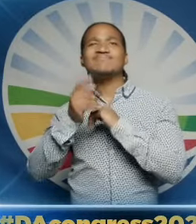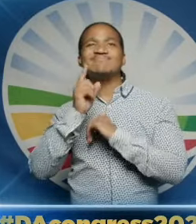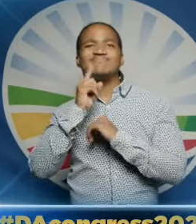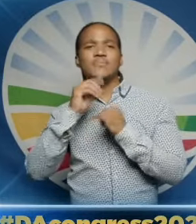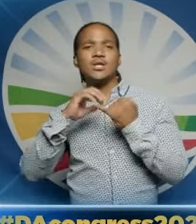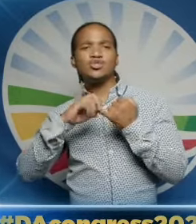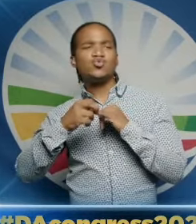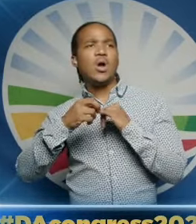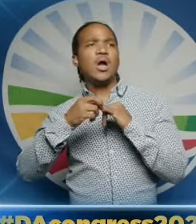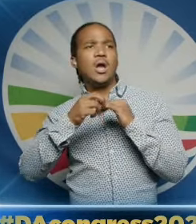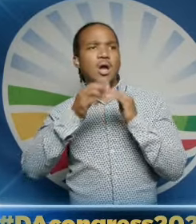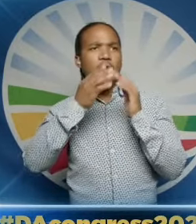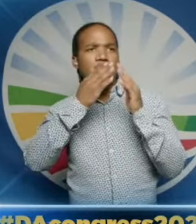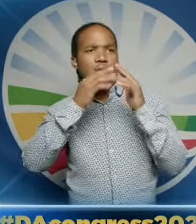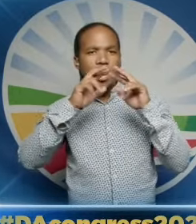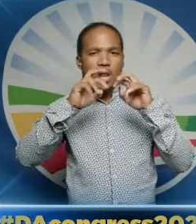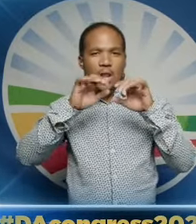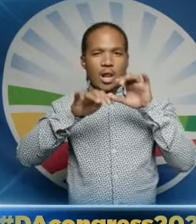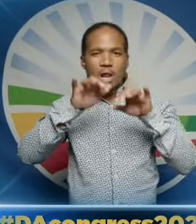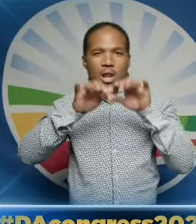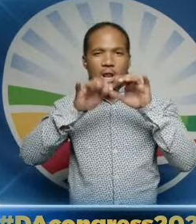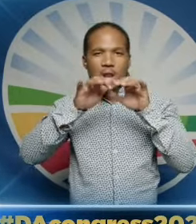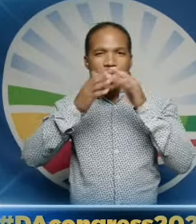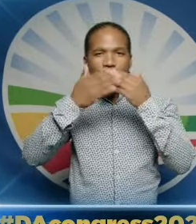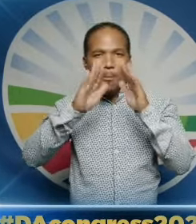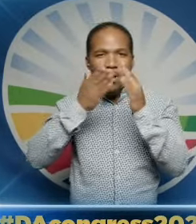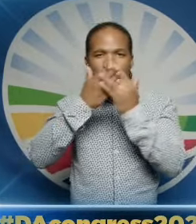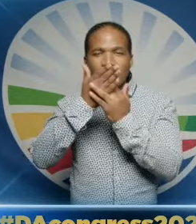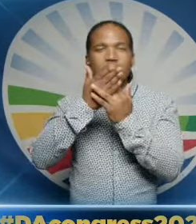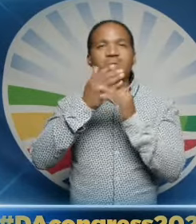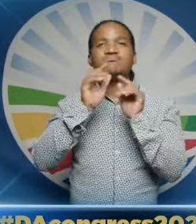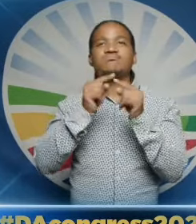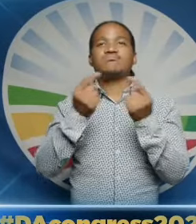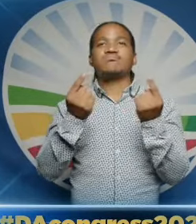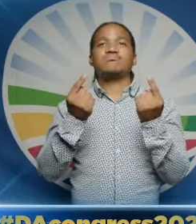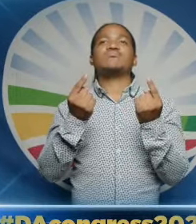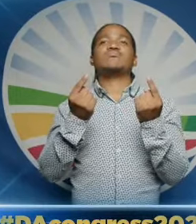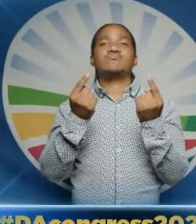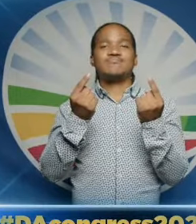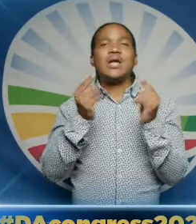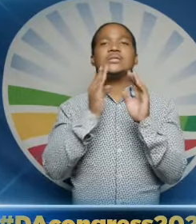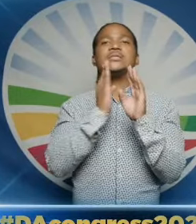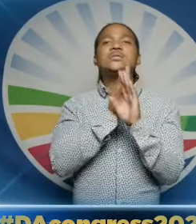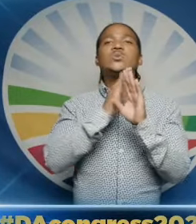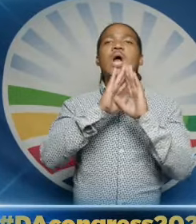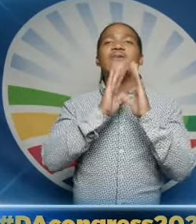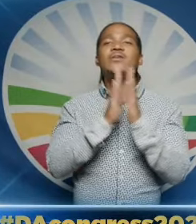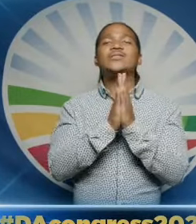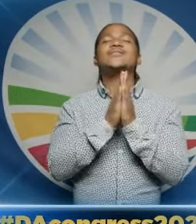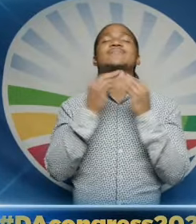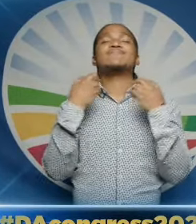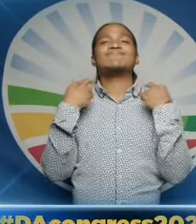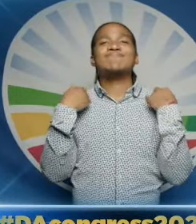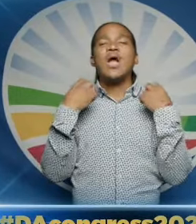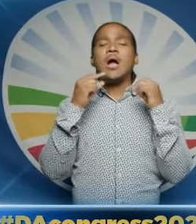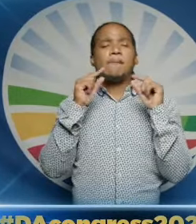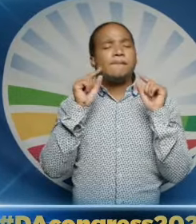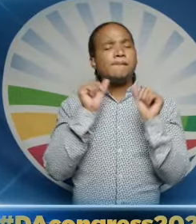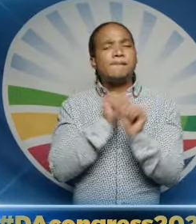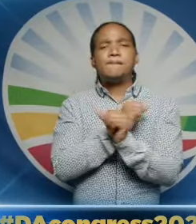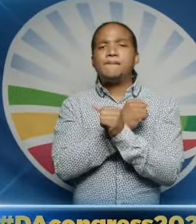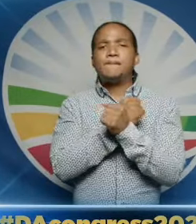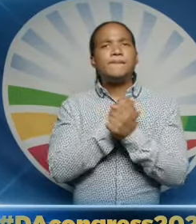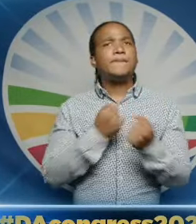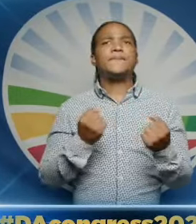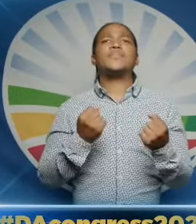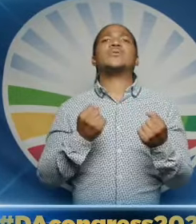but most importantly, we can guarantee that your vote will remain secret and that there is no possible way to